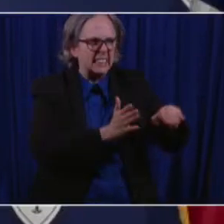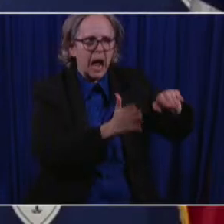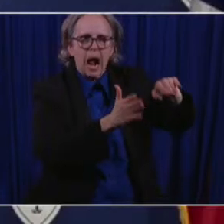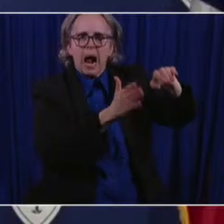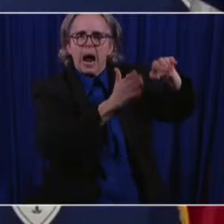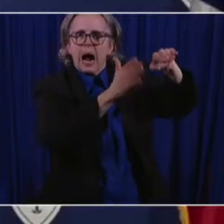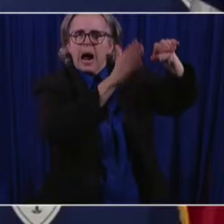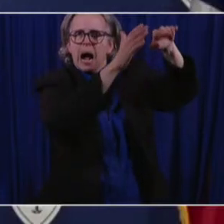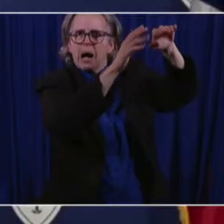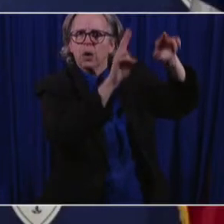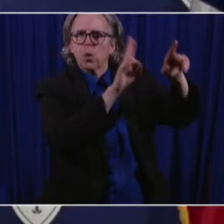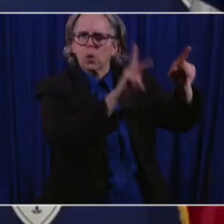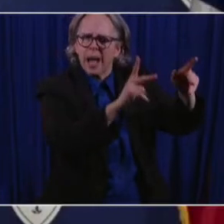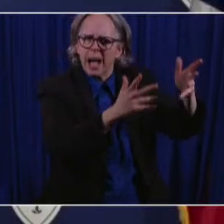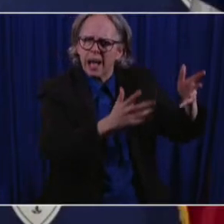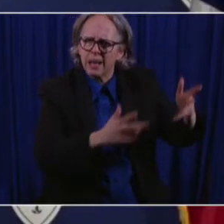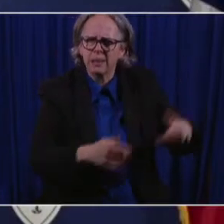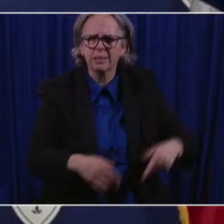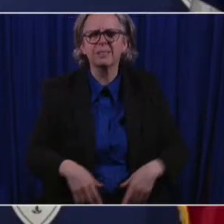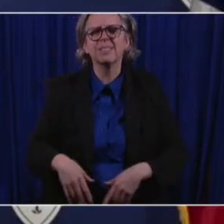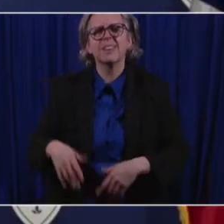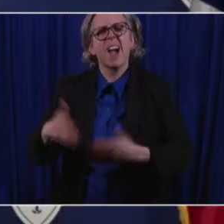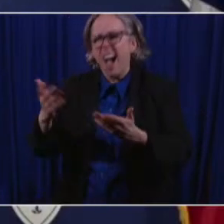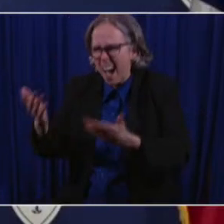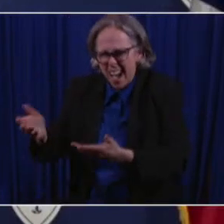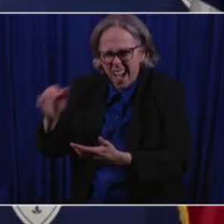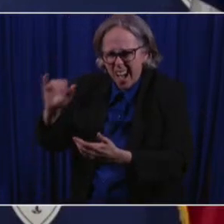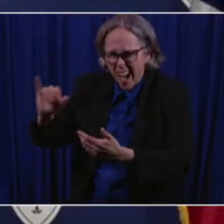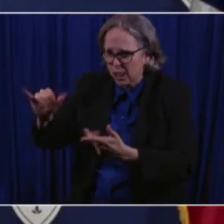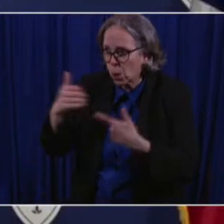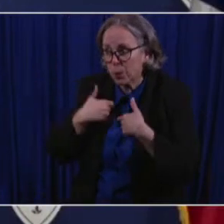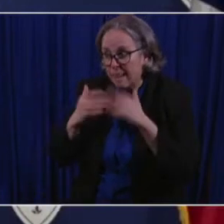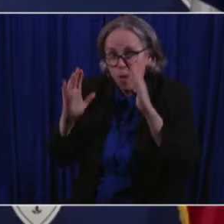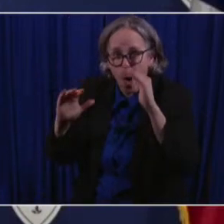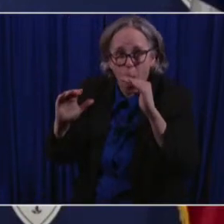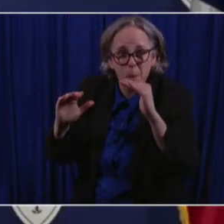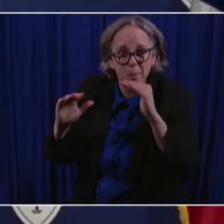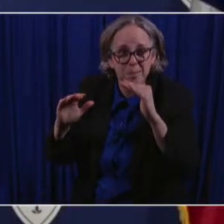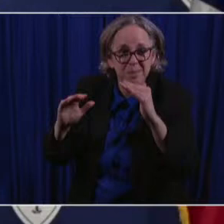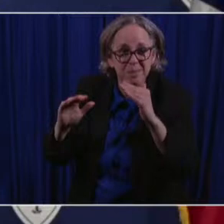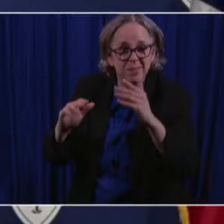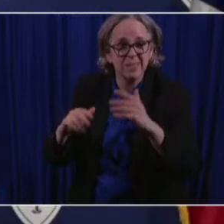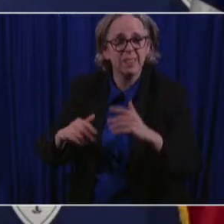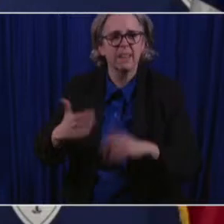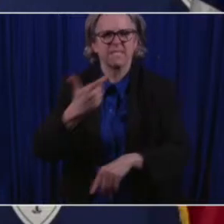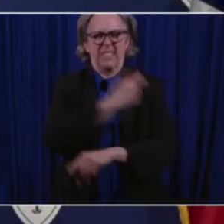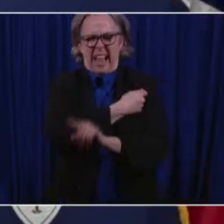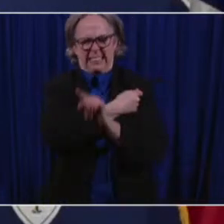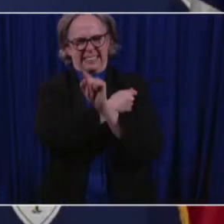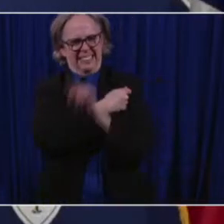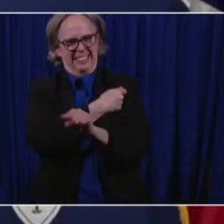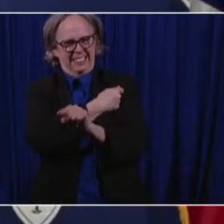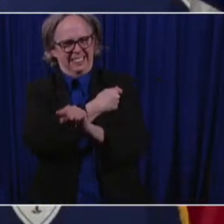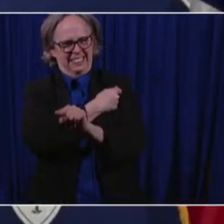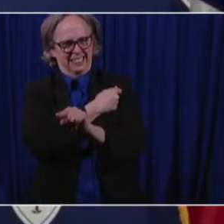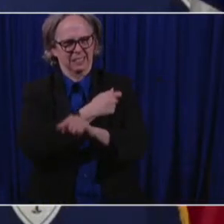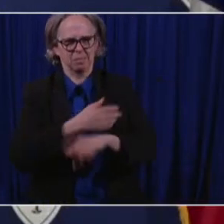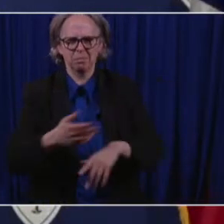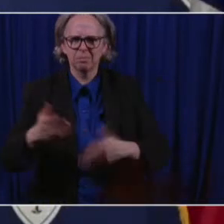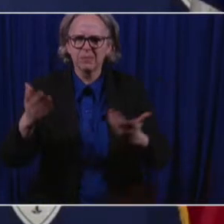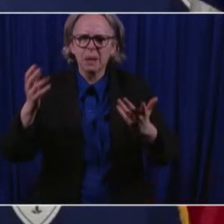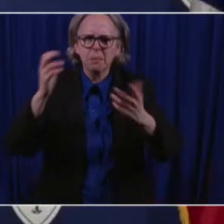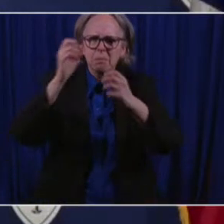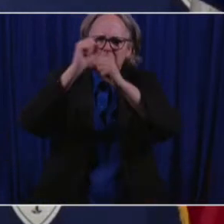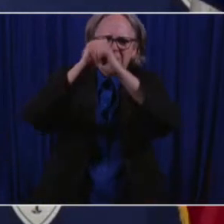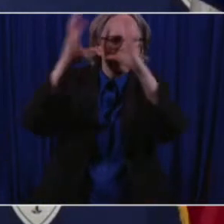and the hope is the vaccine. Imagine if we did not have the vaccine, what would we be saying today?